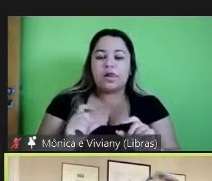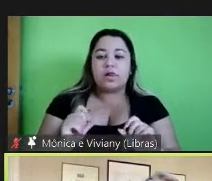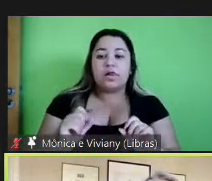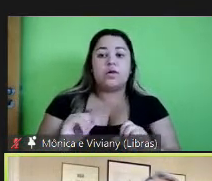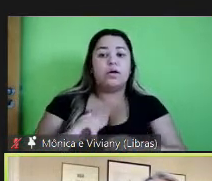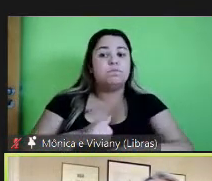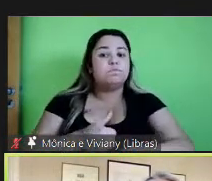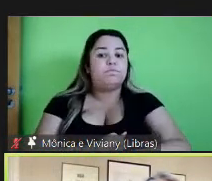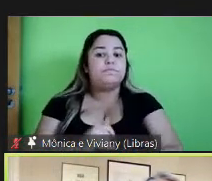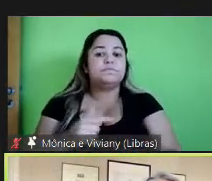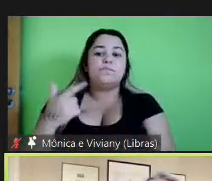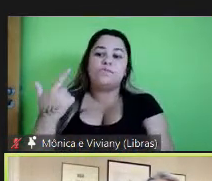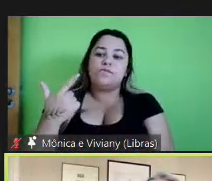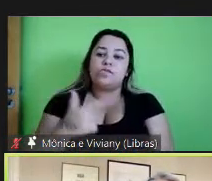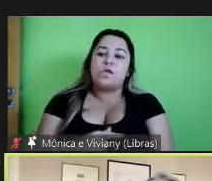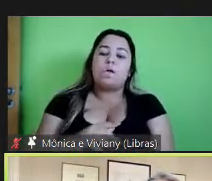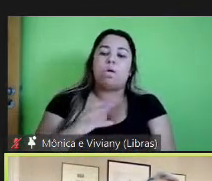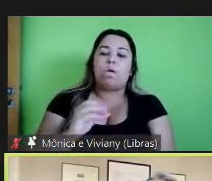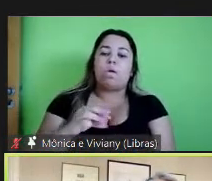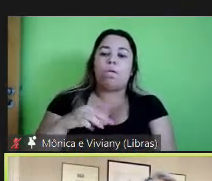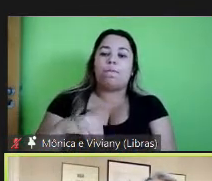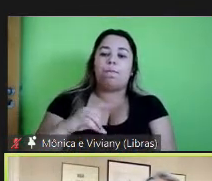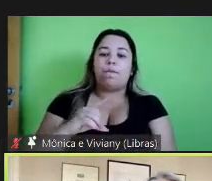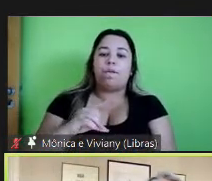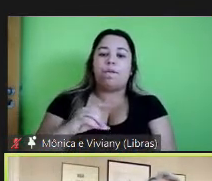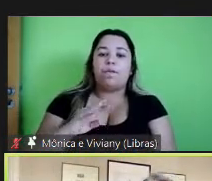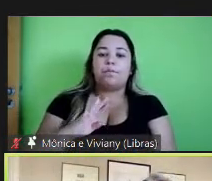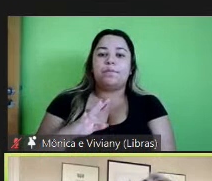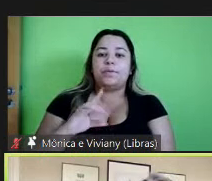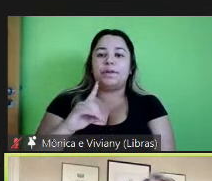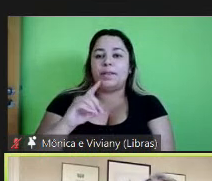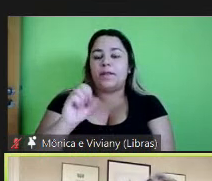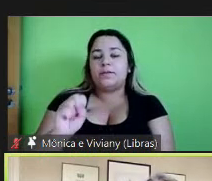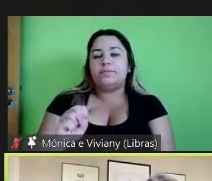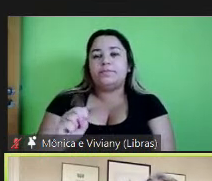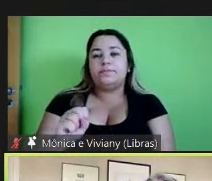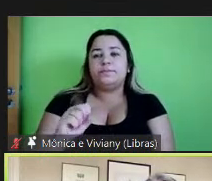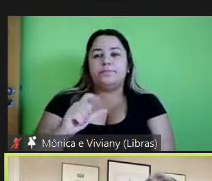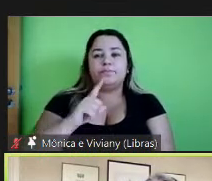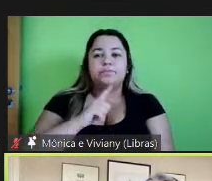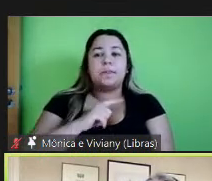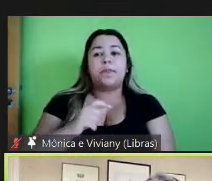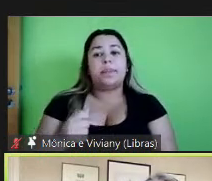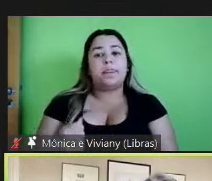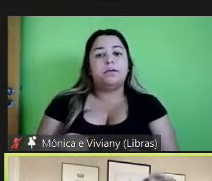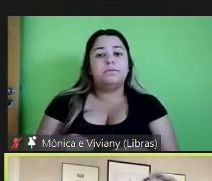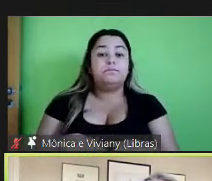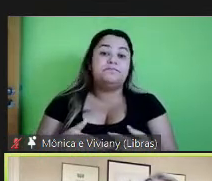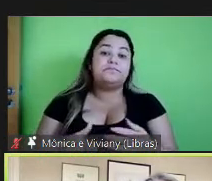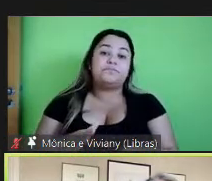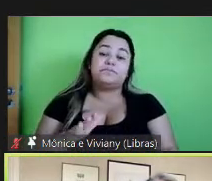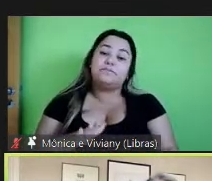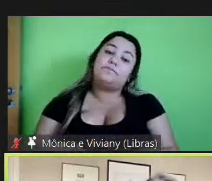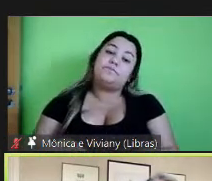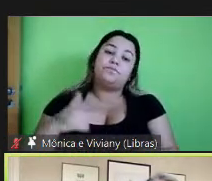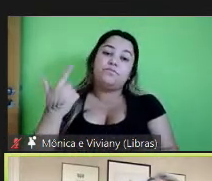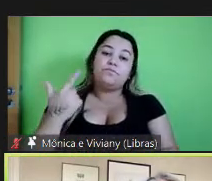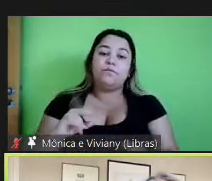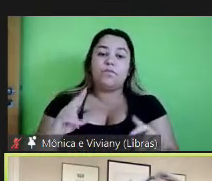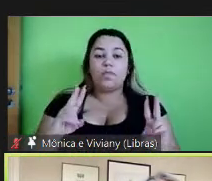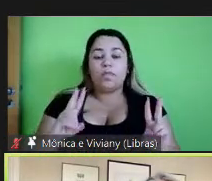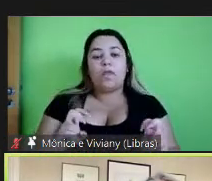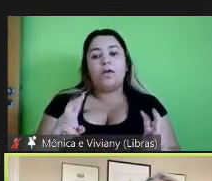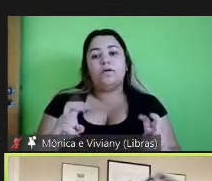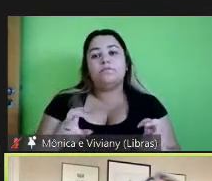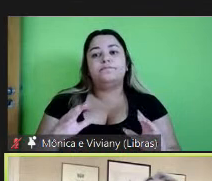that by now we would be addressing obesity just like we address any other issue in our practices. But the reality is that in Canada,